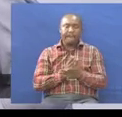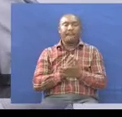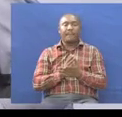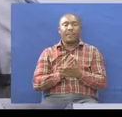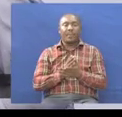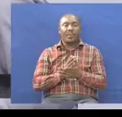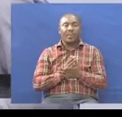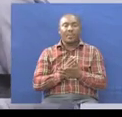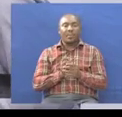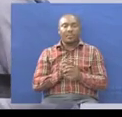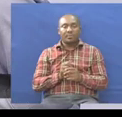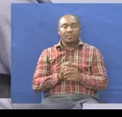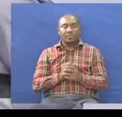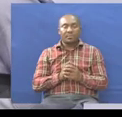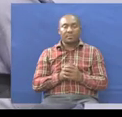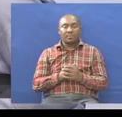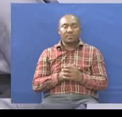It is